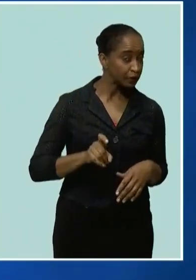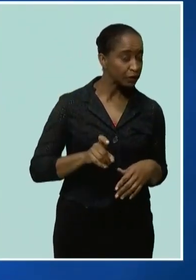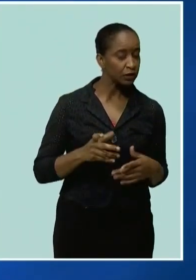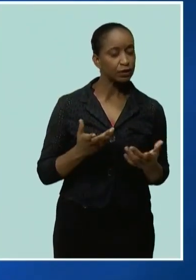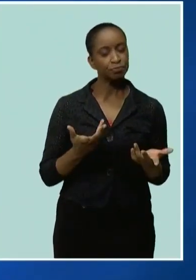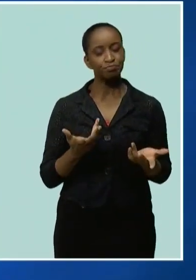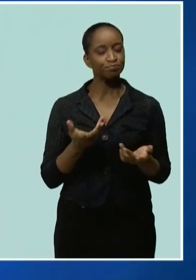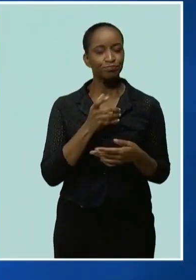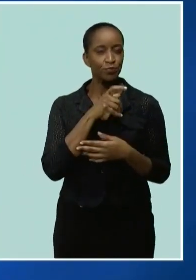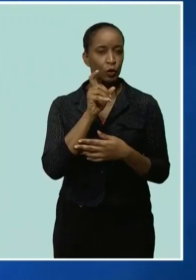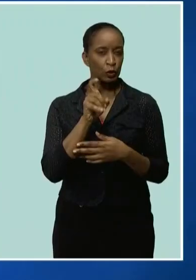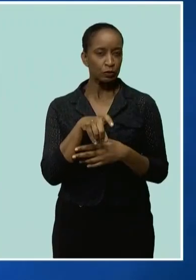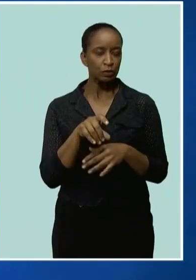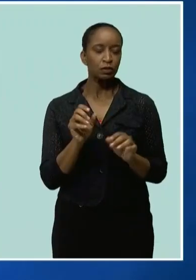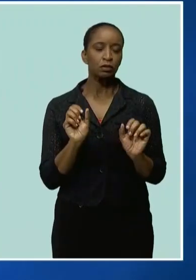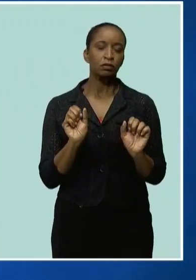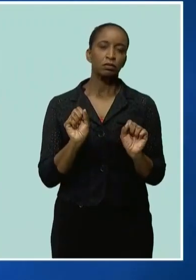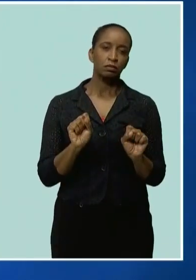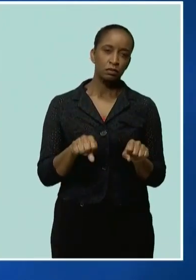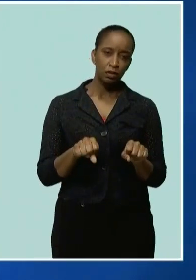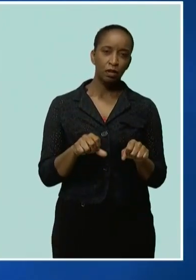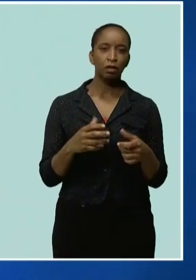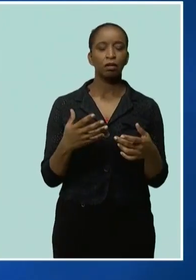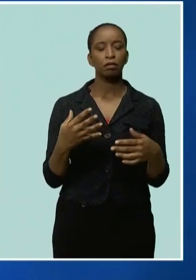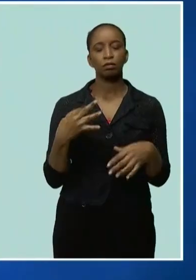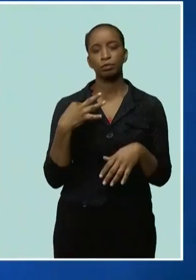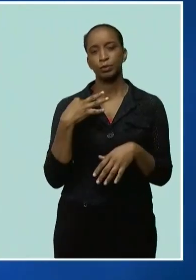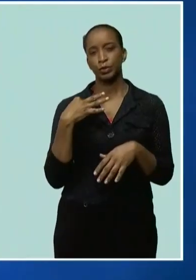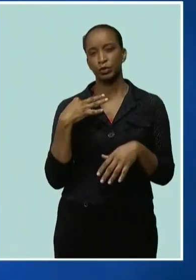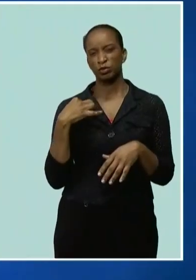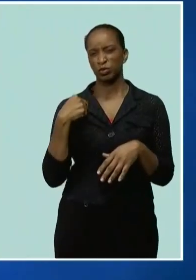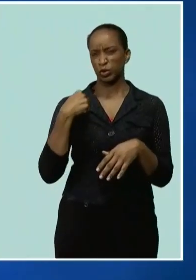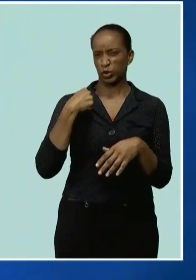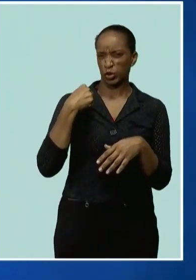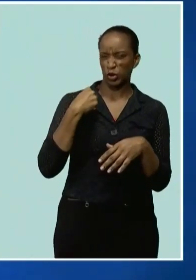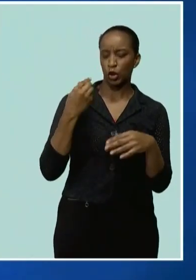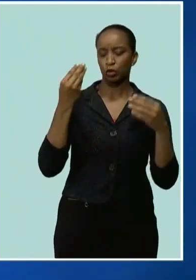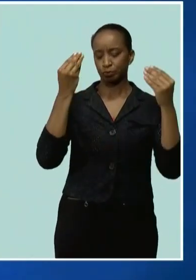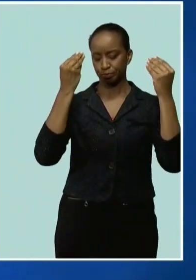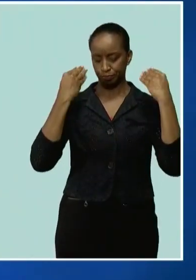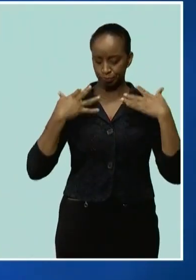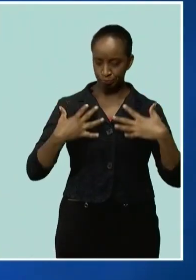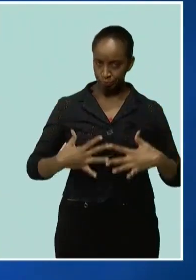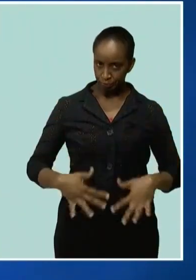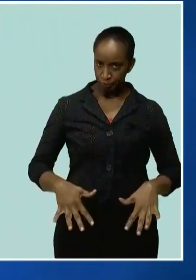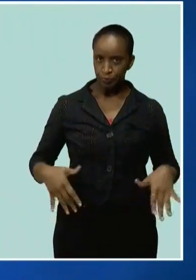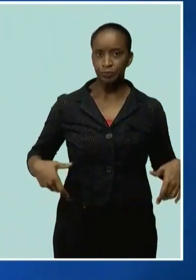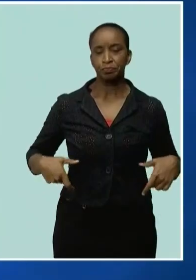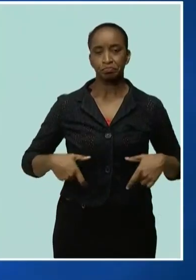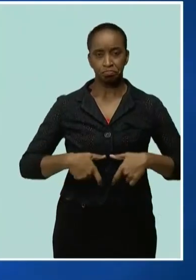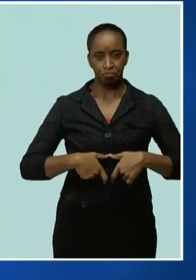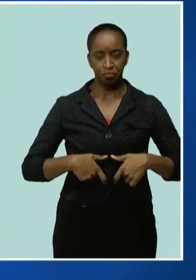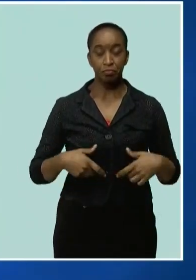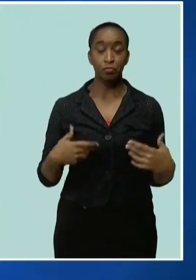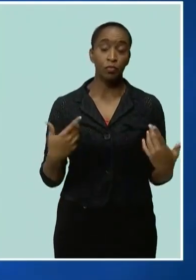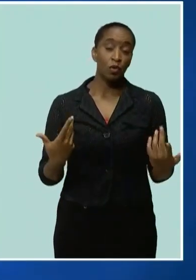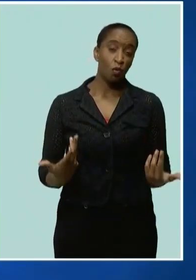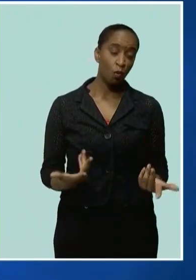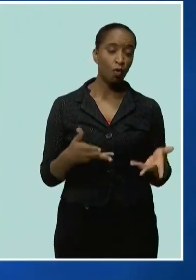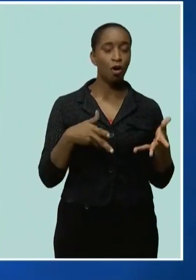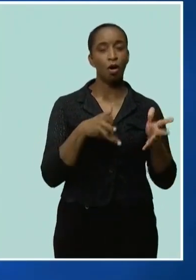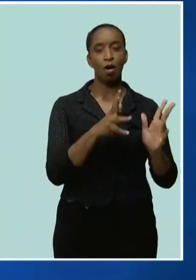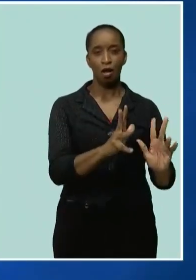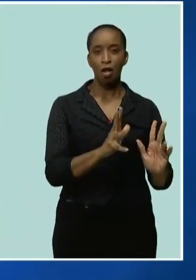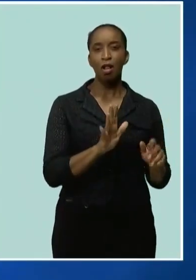wear a shirt on the inside and an overall and then a belt. We will allow them to wear their games uniform or a